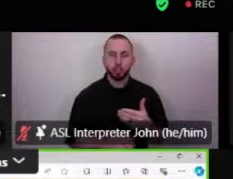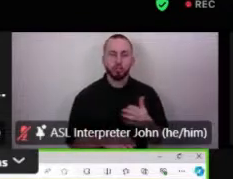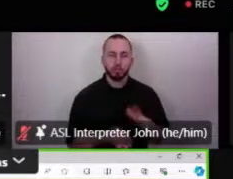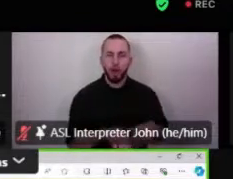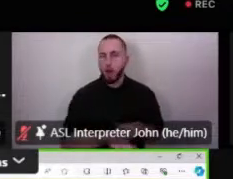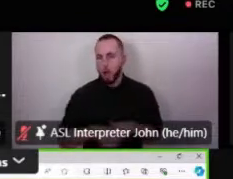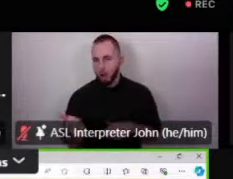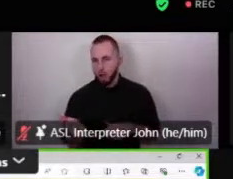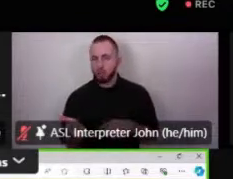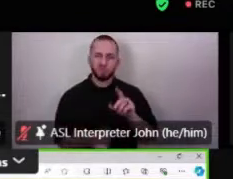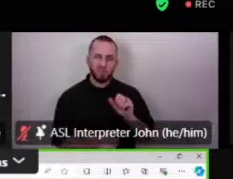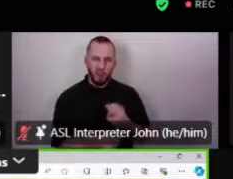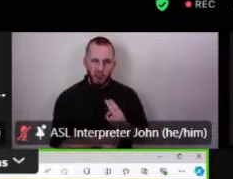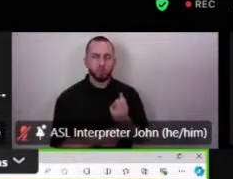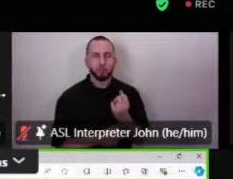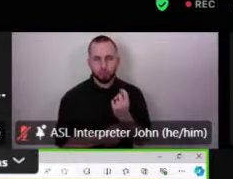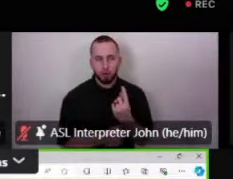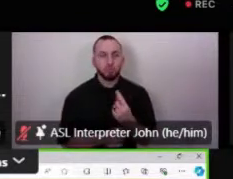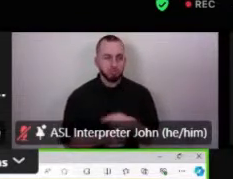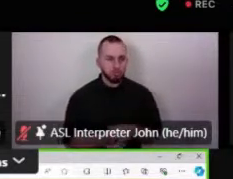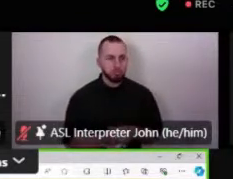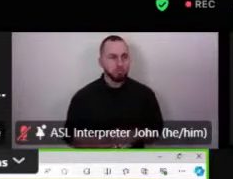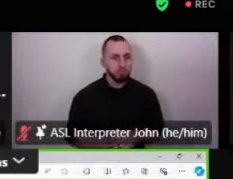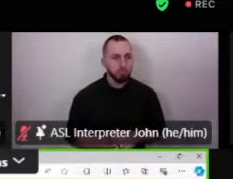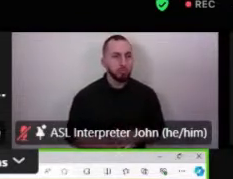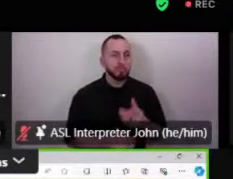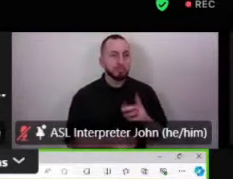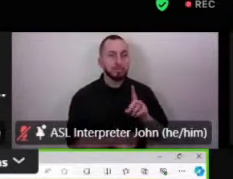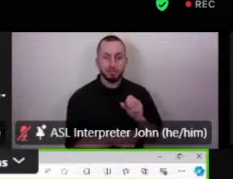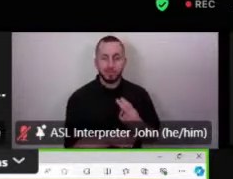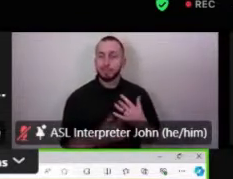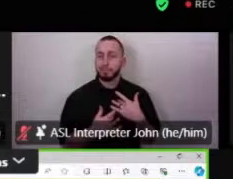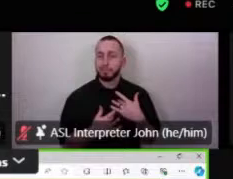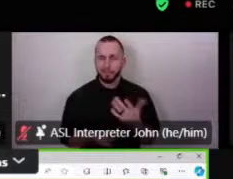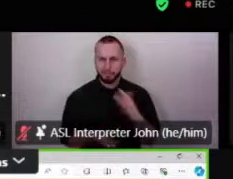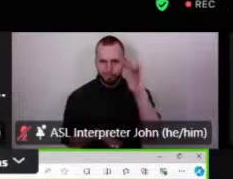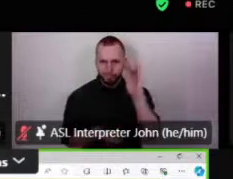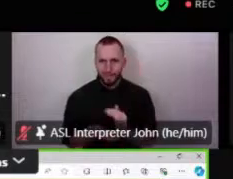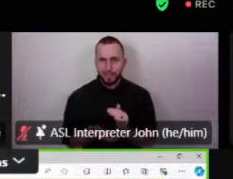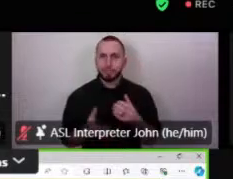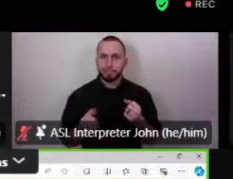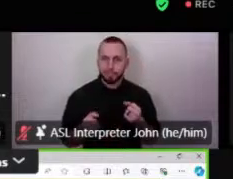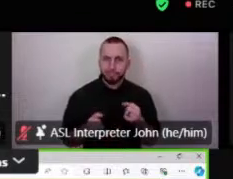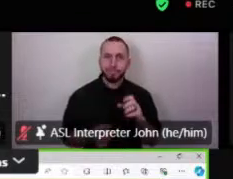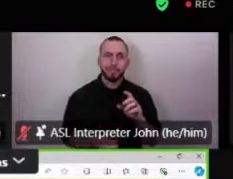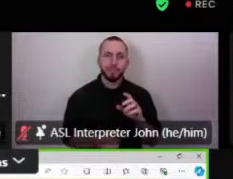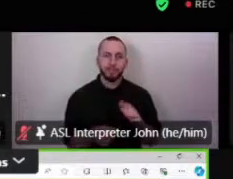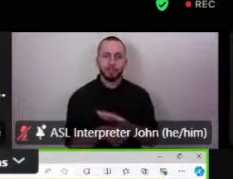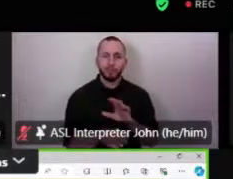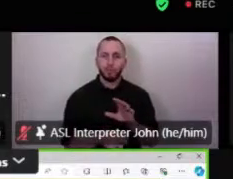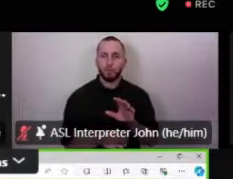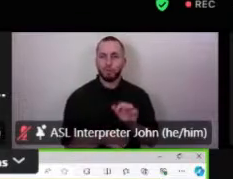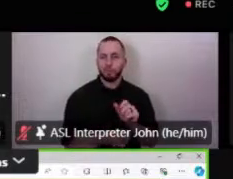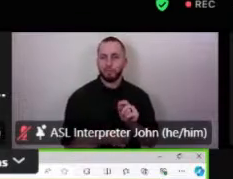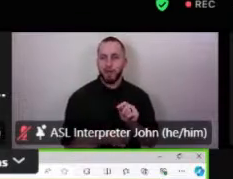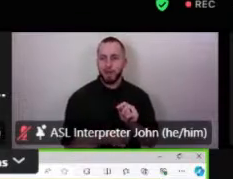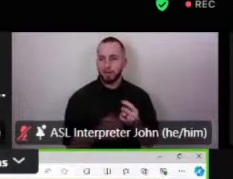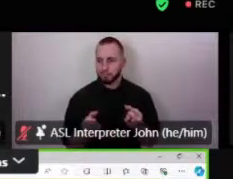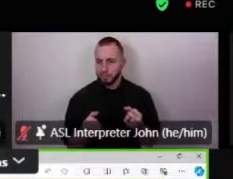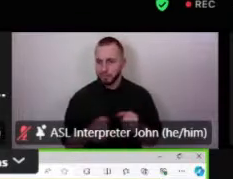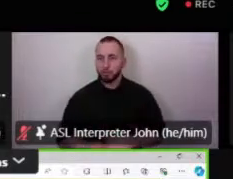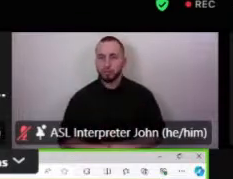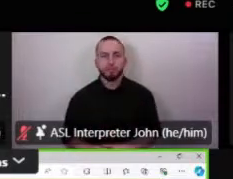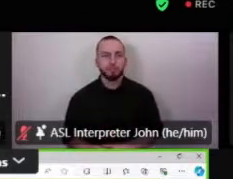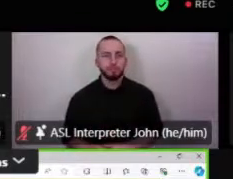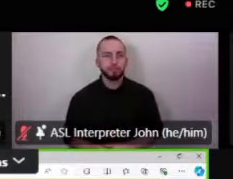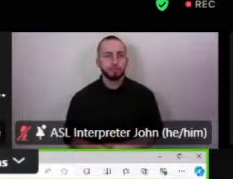diet also promotes consuming low and fat-free dairy compared to full-fat dairy. If dairy, was there a